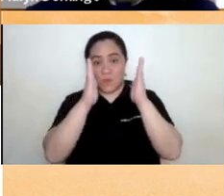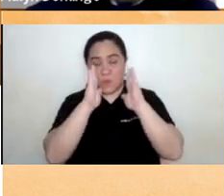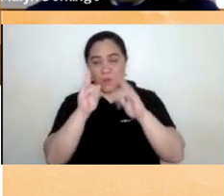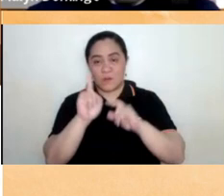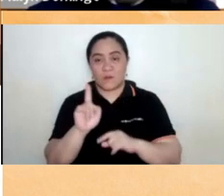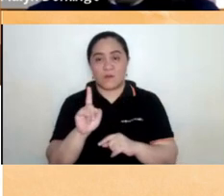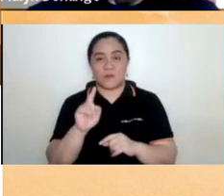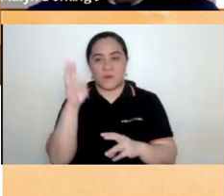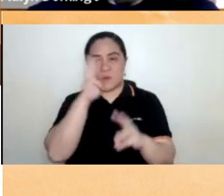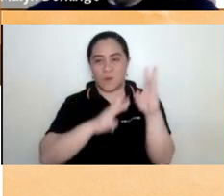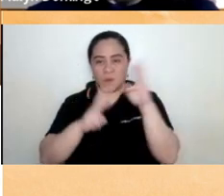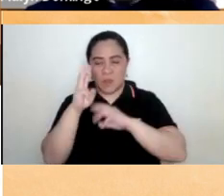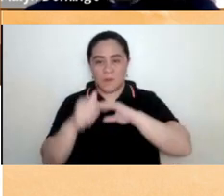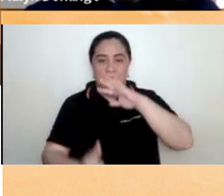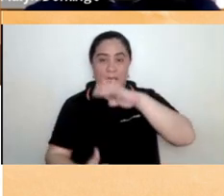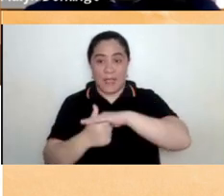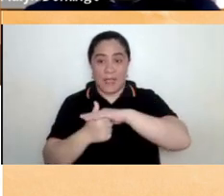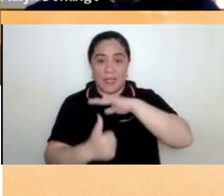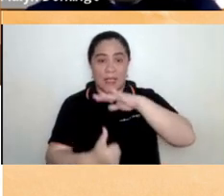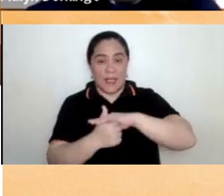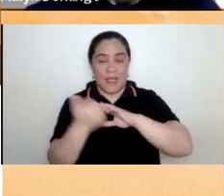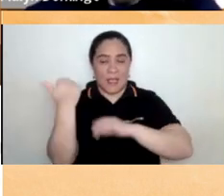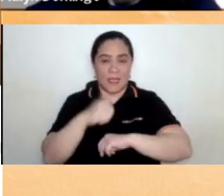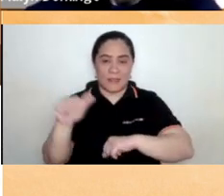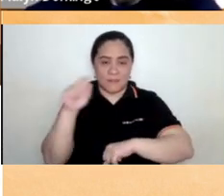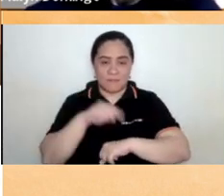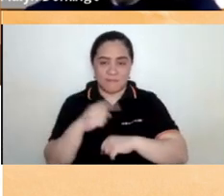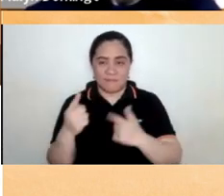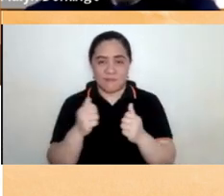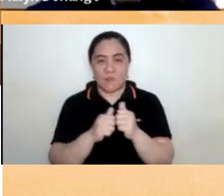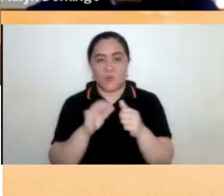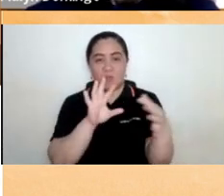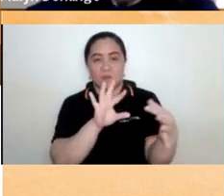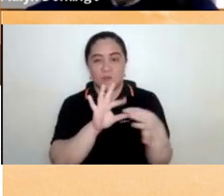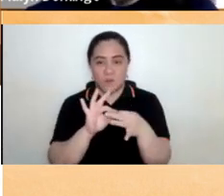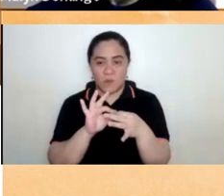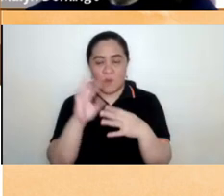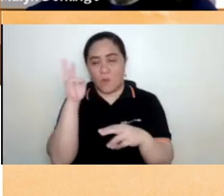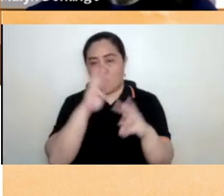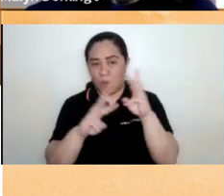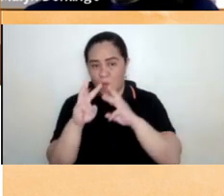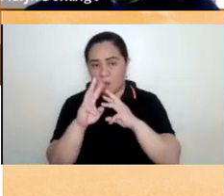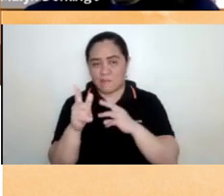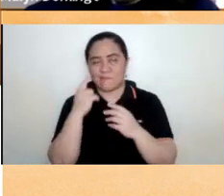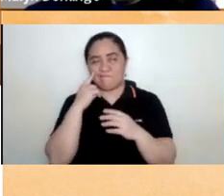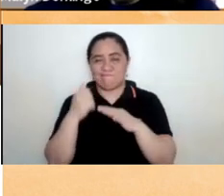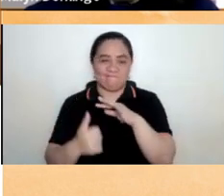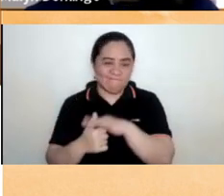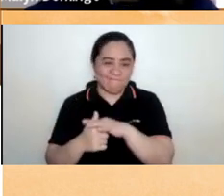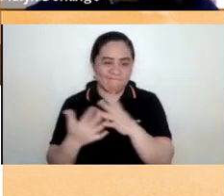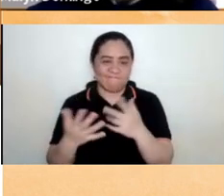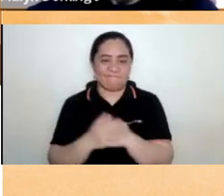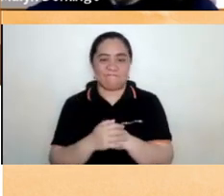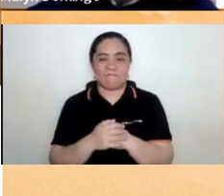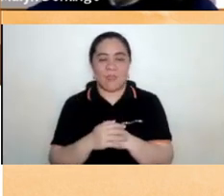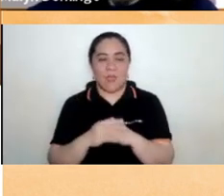worry can pop up anytime. Instead of engaging with the worry every time it comes up, teach the child